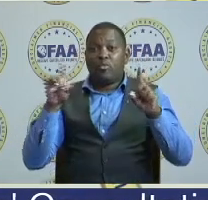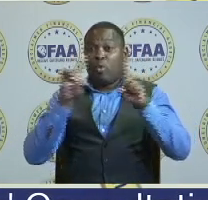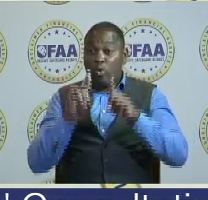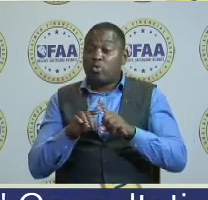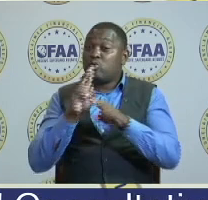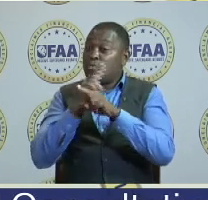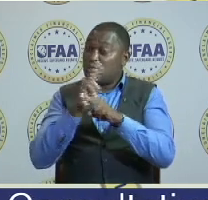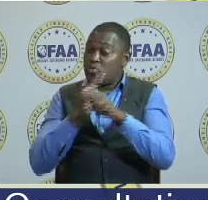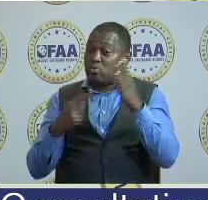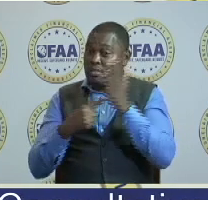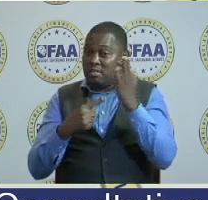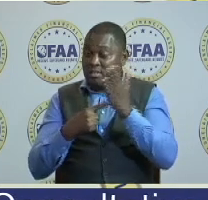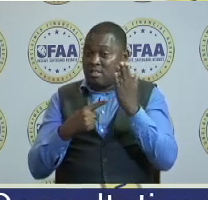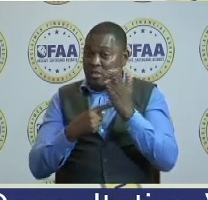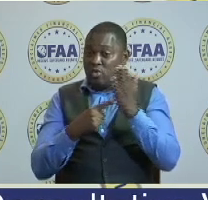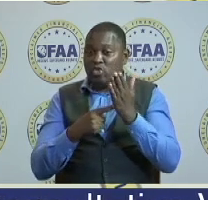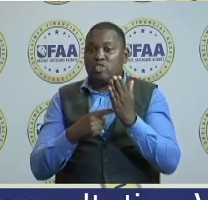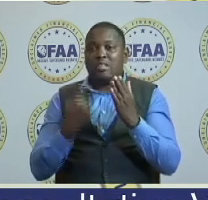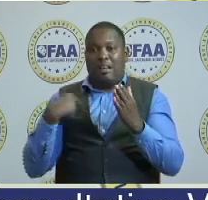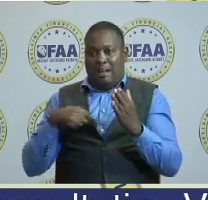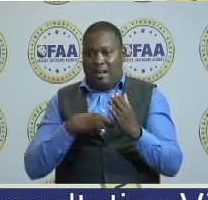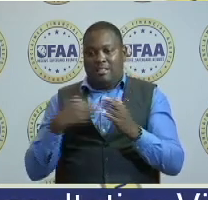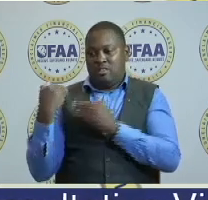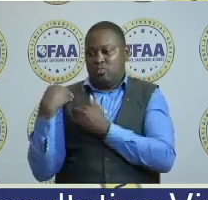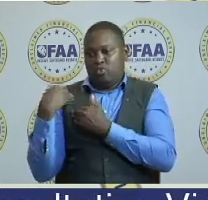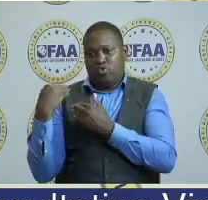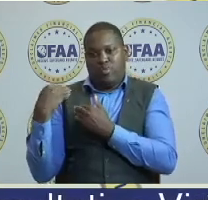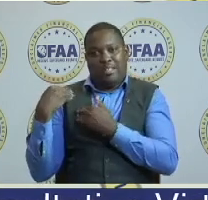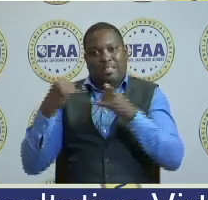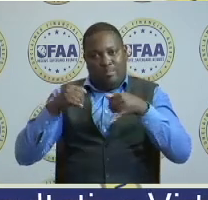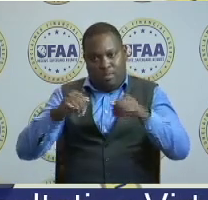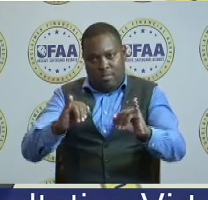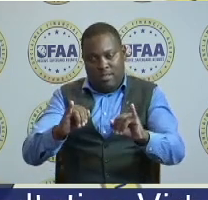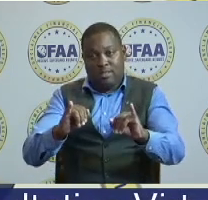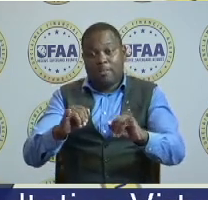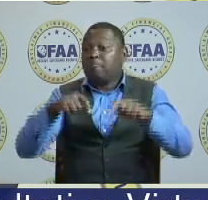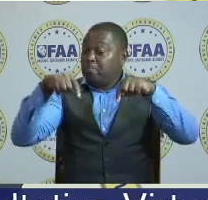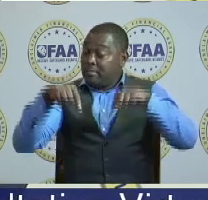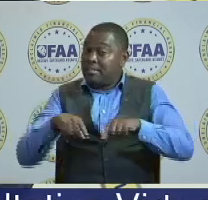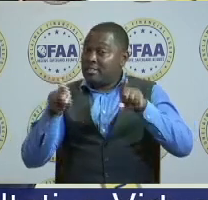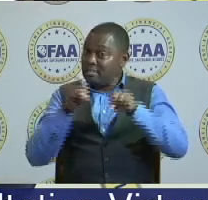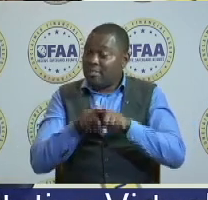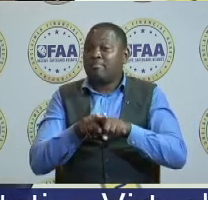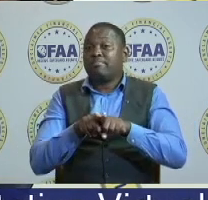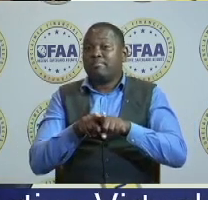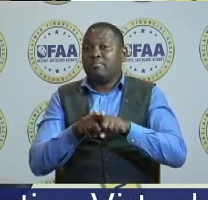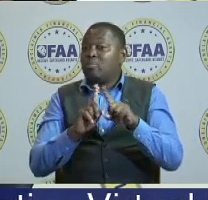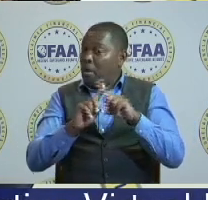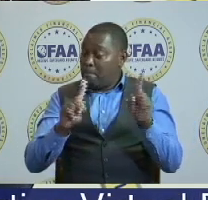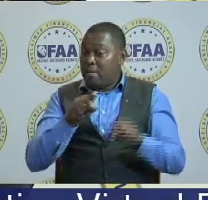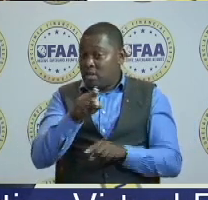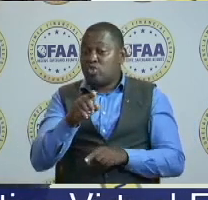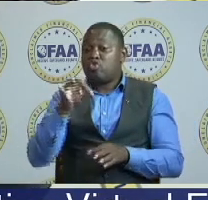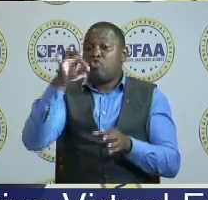technology in the execution of our mandate. And so this is part of it. But you have also voted on